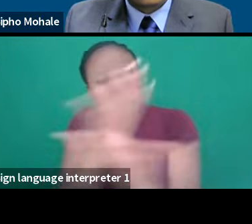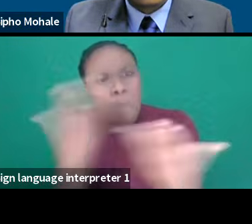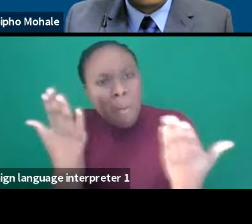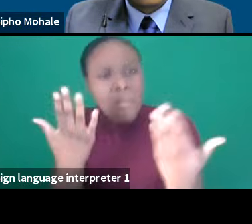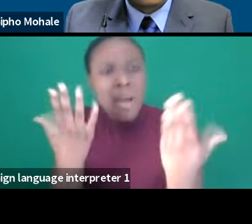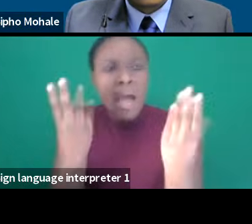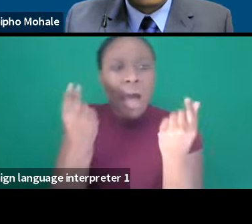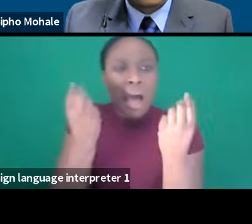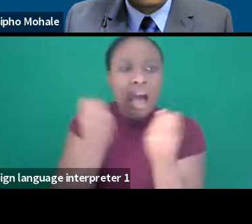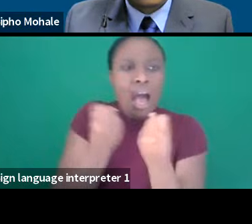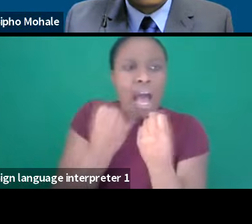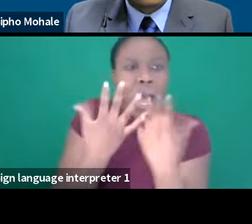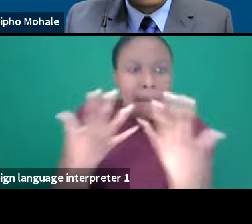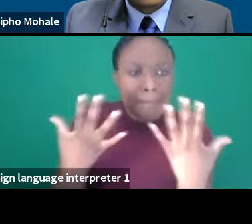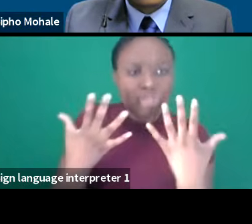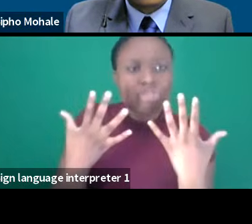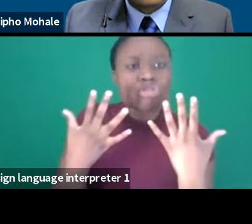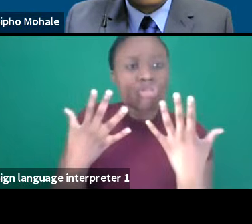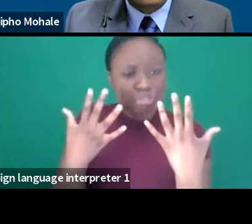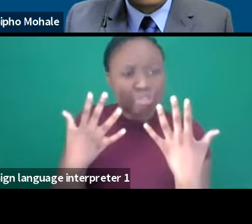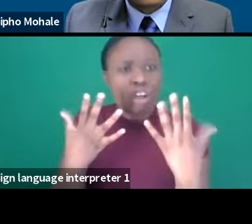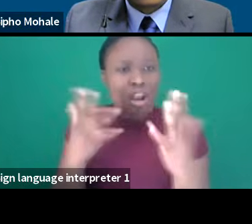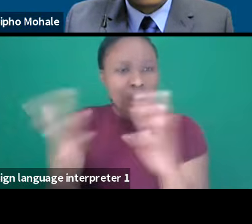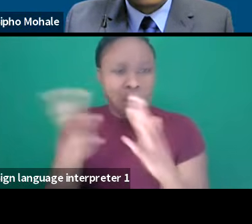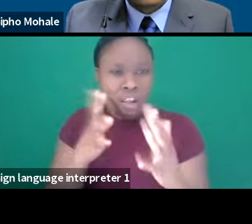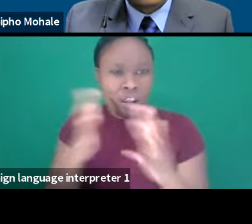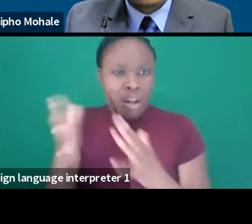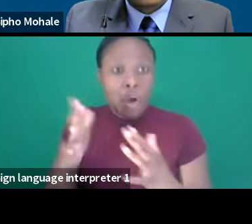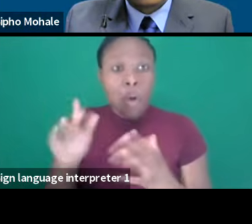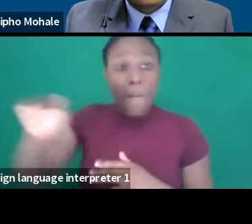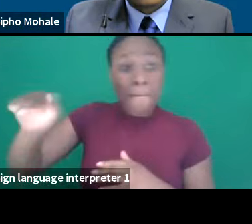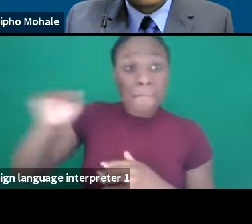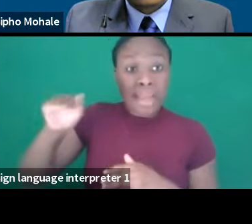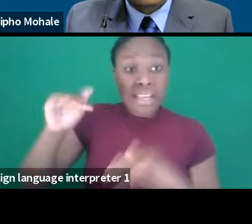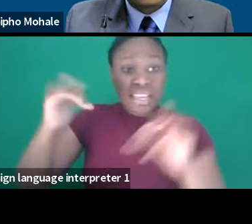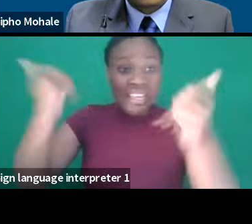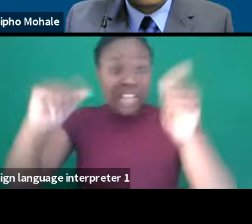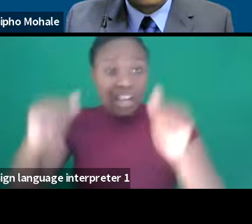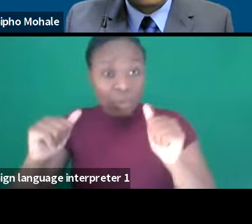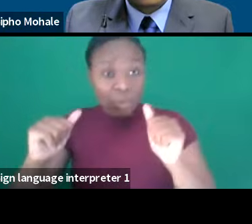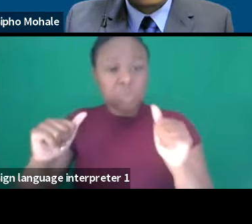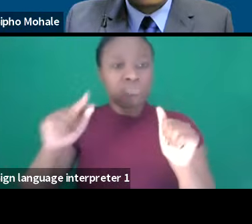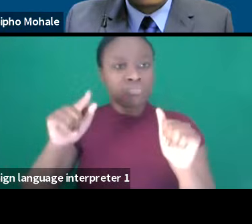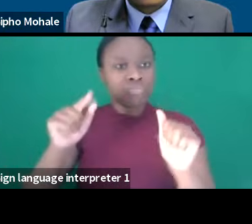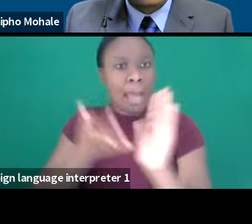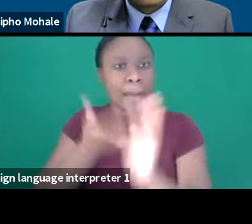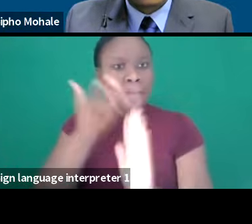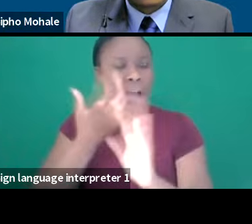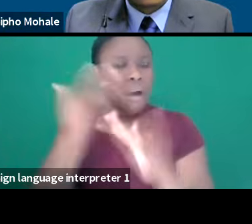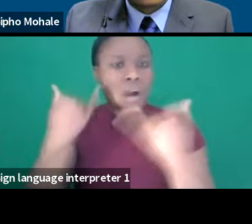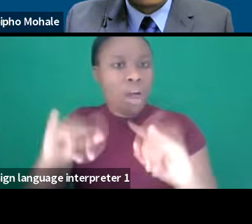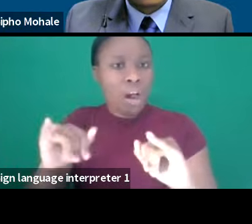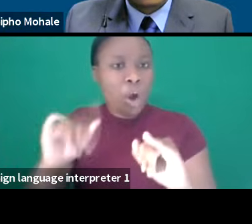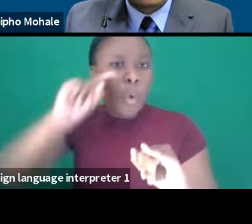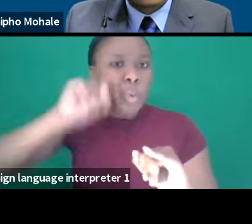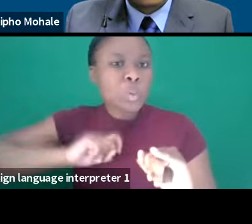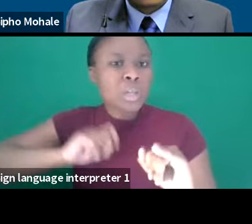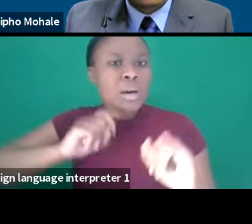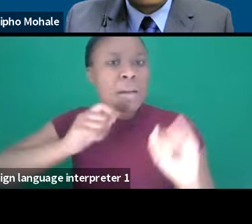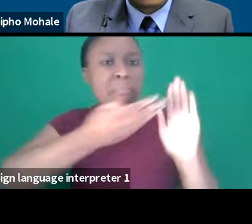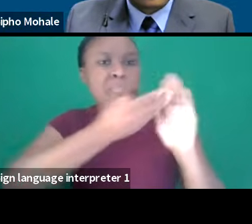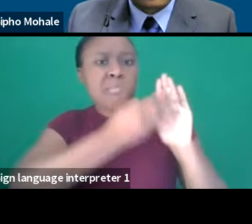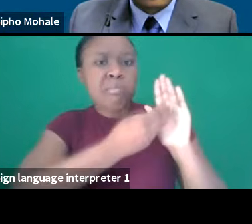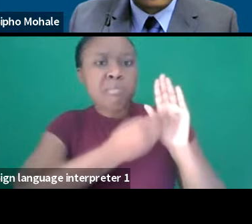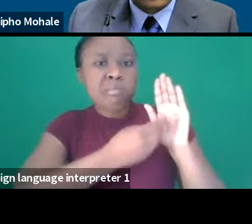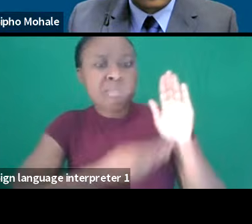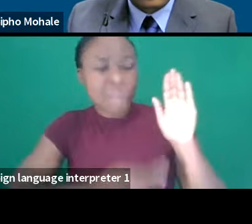you're not receiving your refund. Or if the bank details are not updated, SARS will also send you an SMS informing